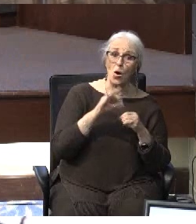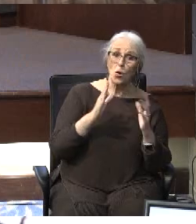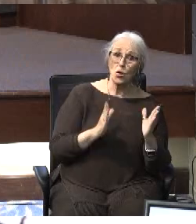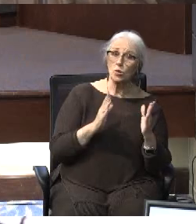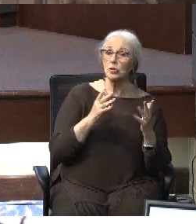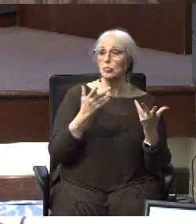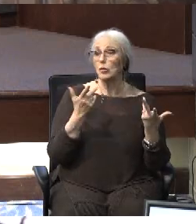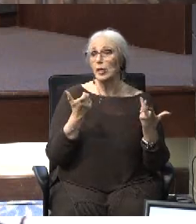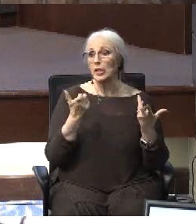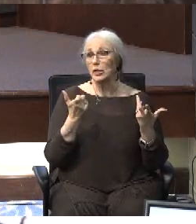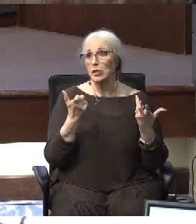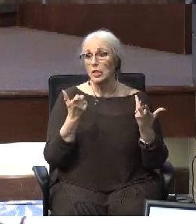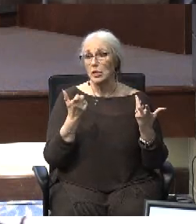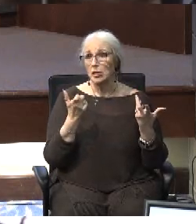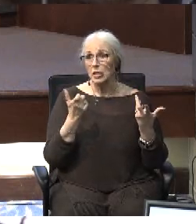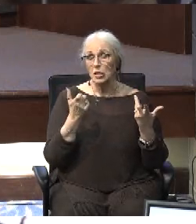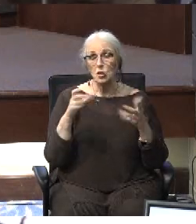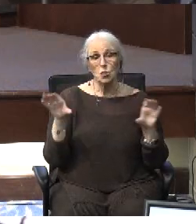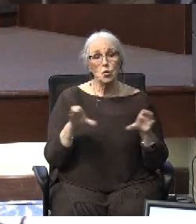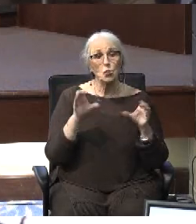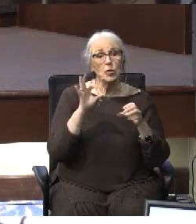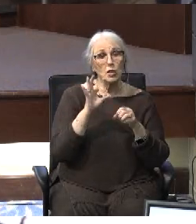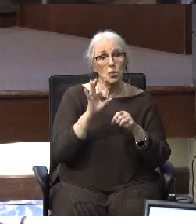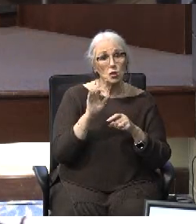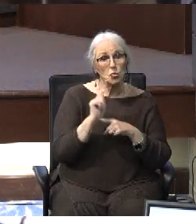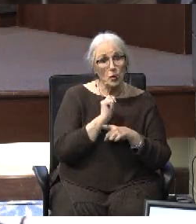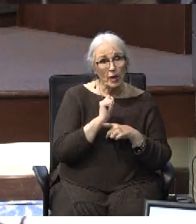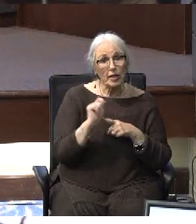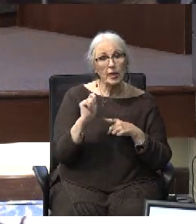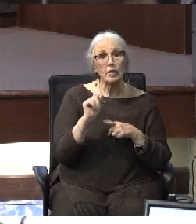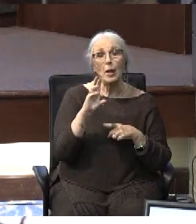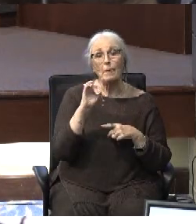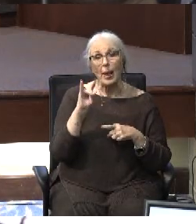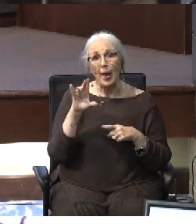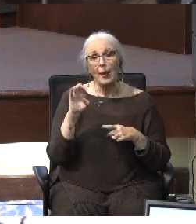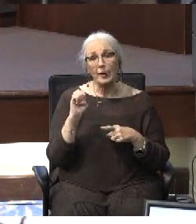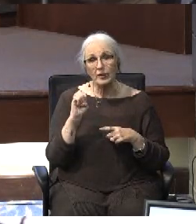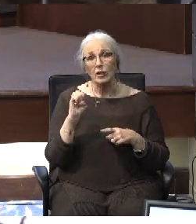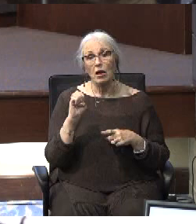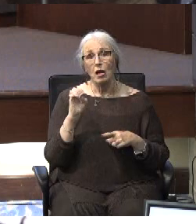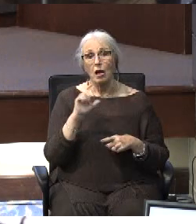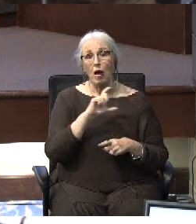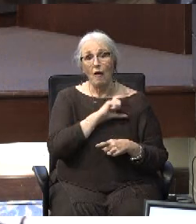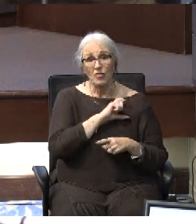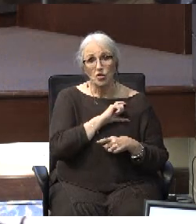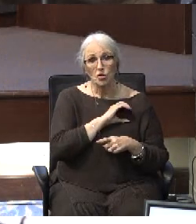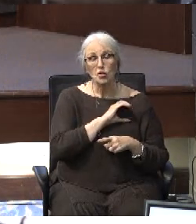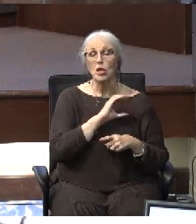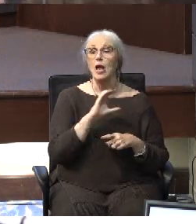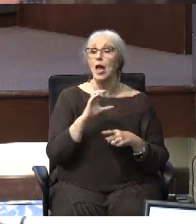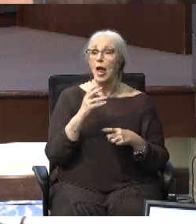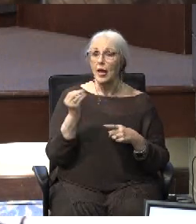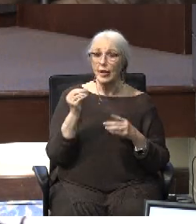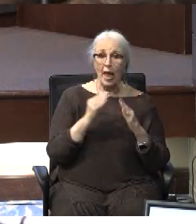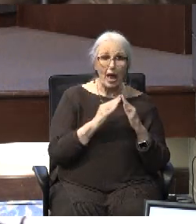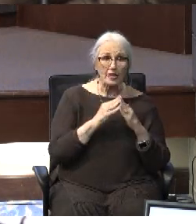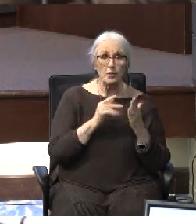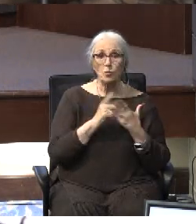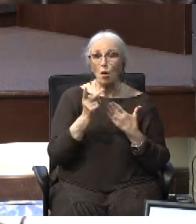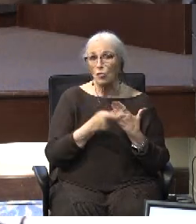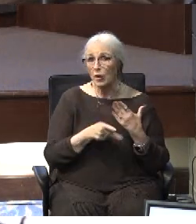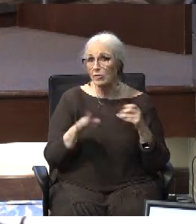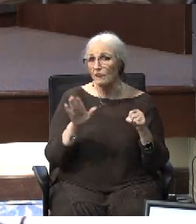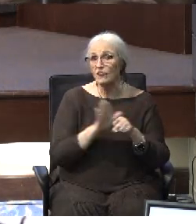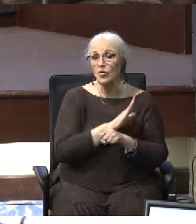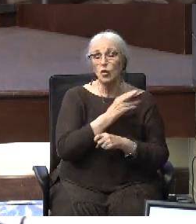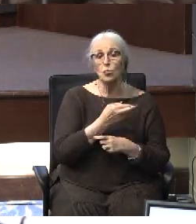at doing a training for our code compliance officers in regards to our housing and lead abatement program. So they are fully resourced